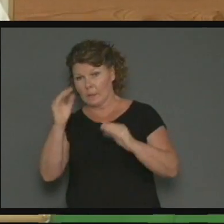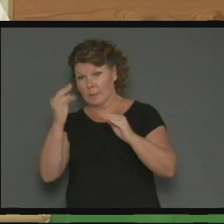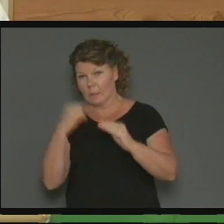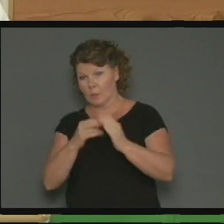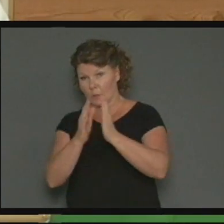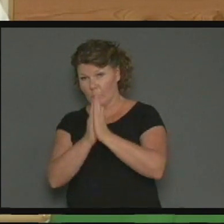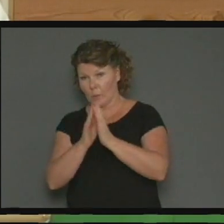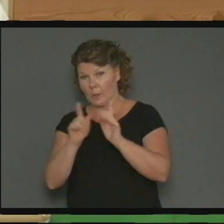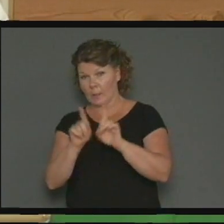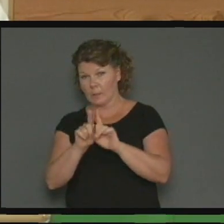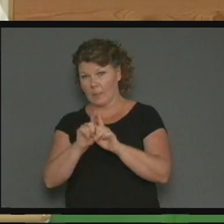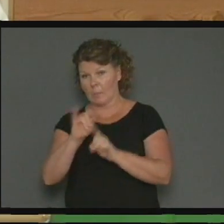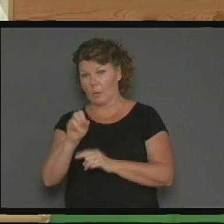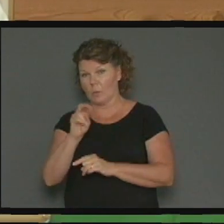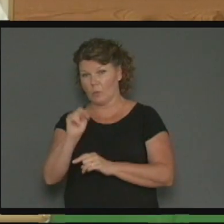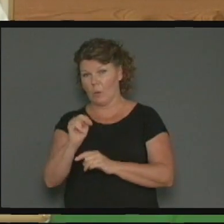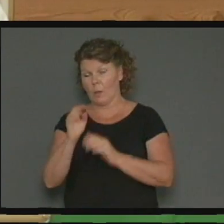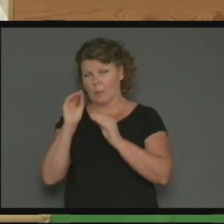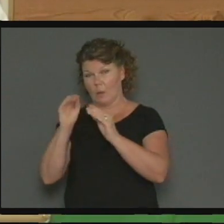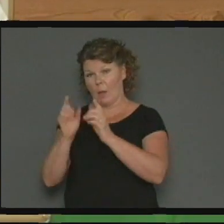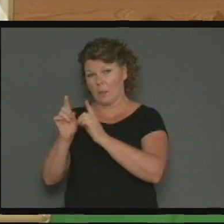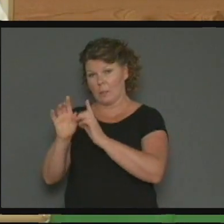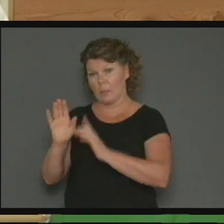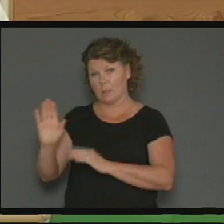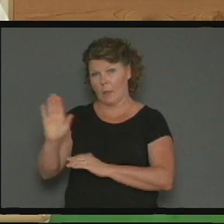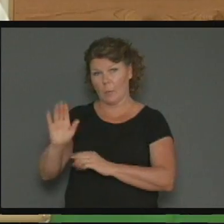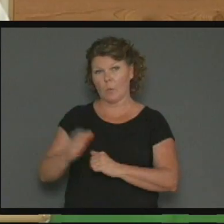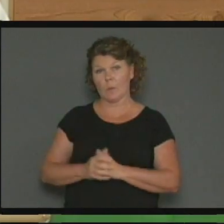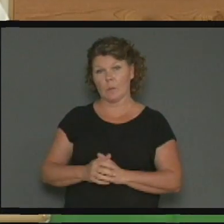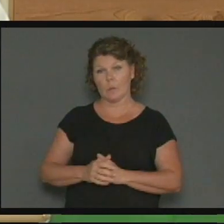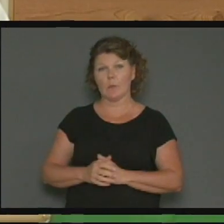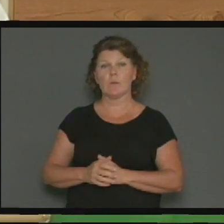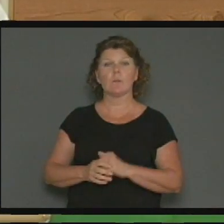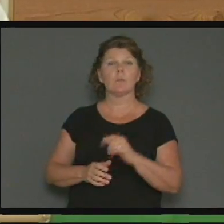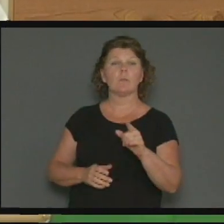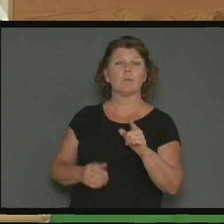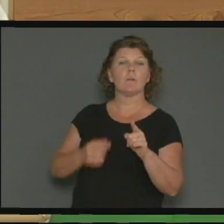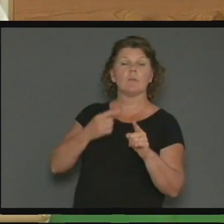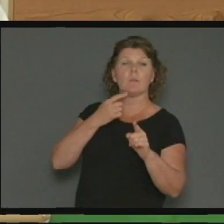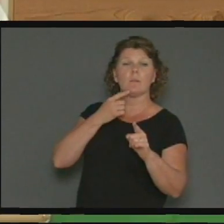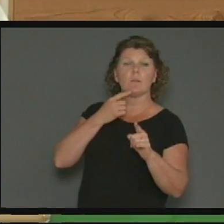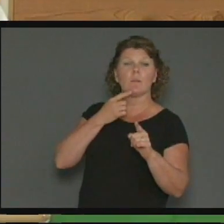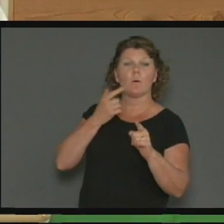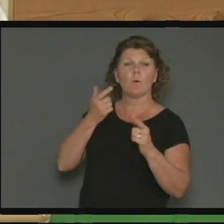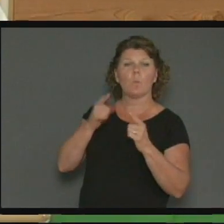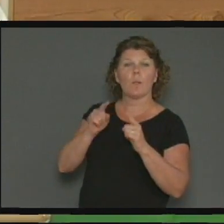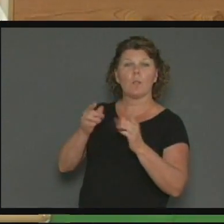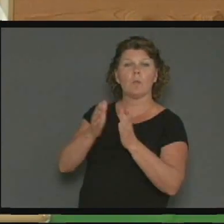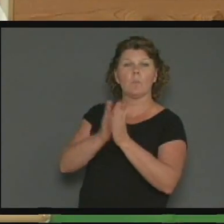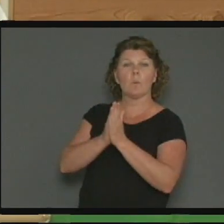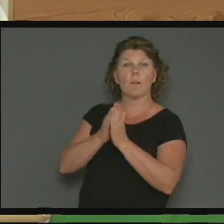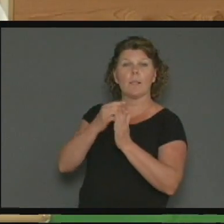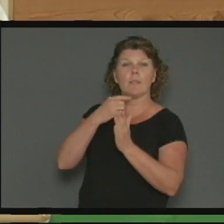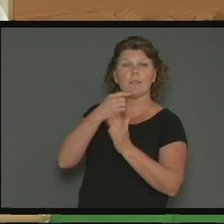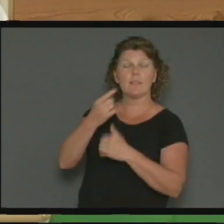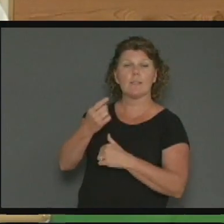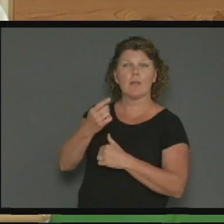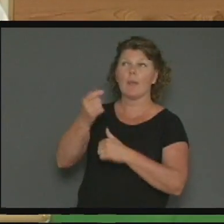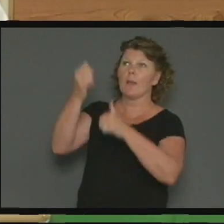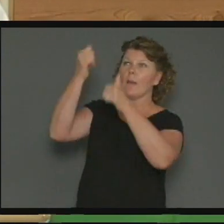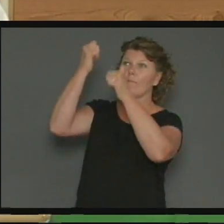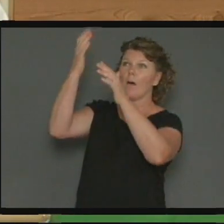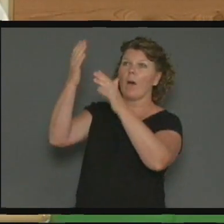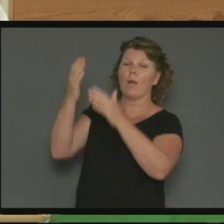to pray as John taught his disciples. And he said to them, When you pray, say,